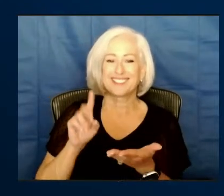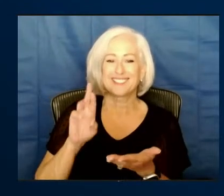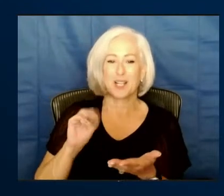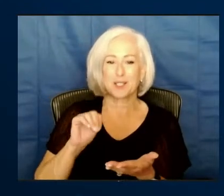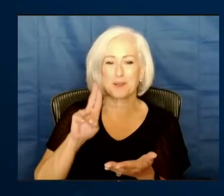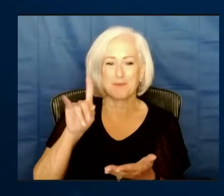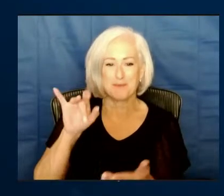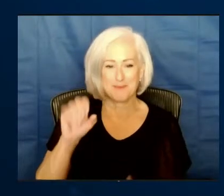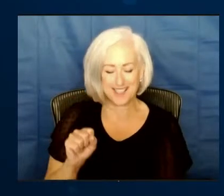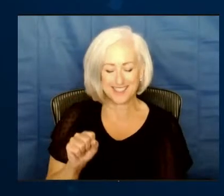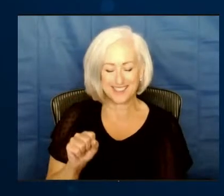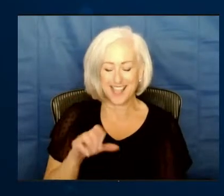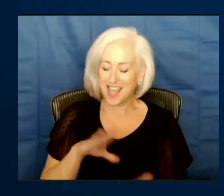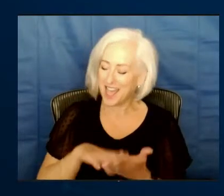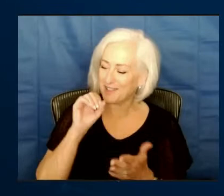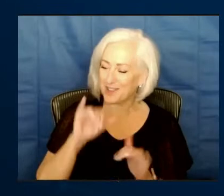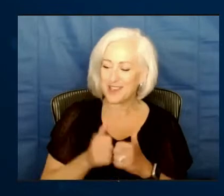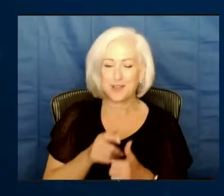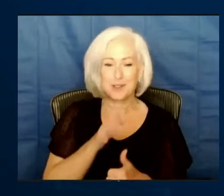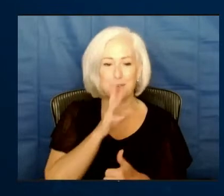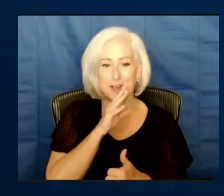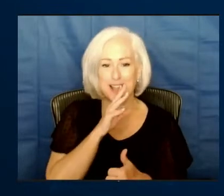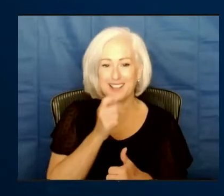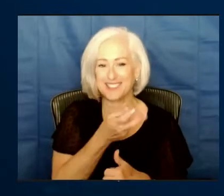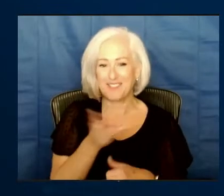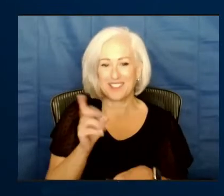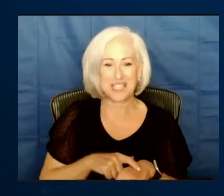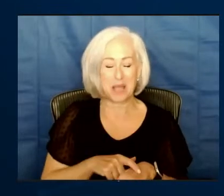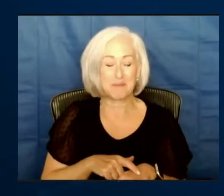pronounce better today. After how many times have you been on the show, Doctor?